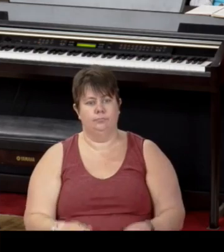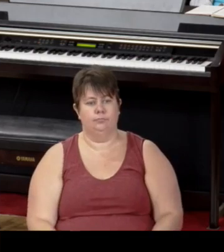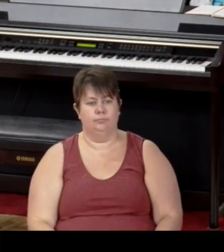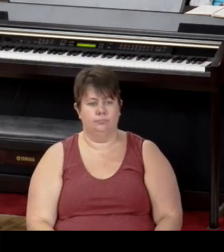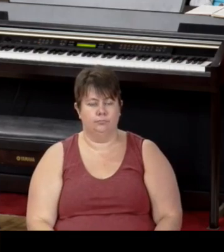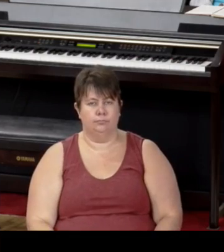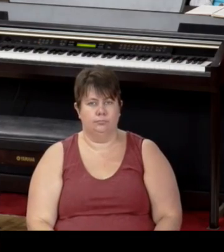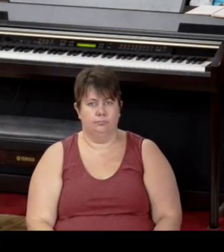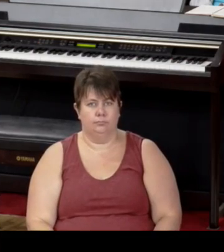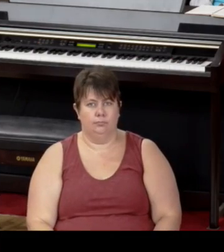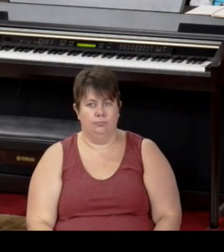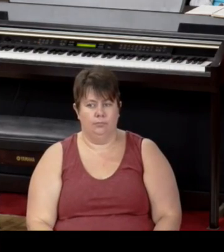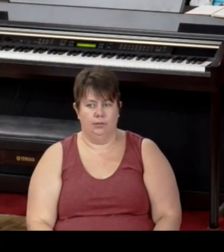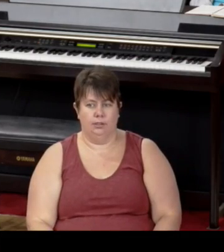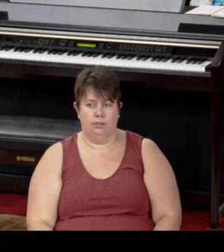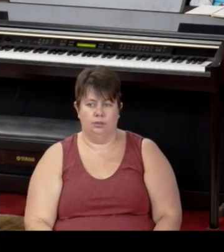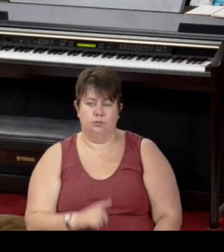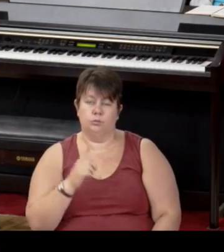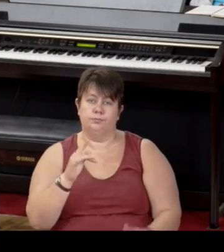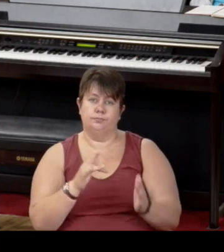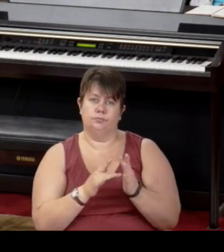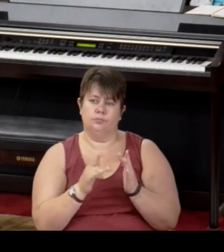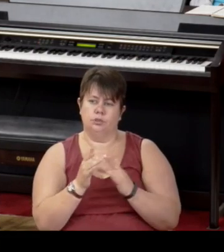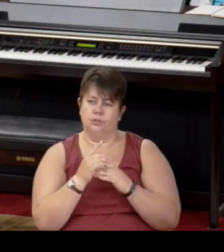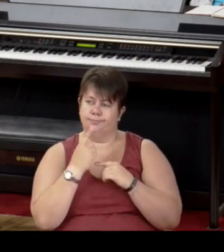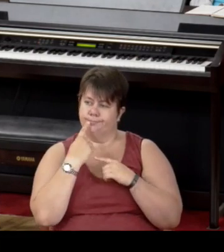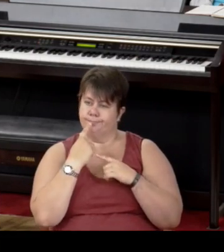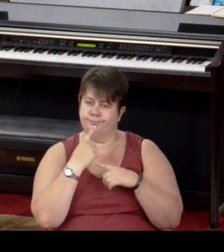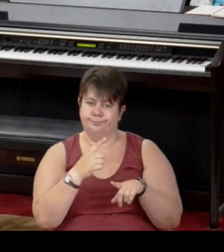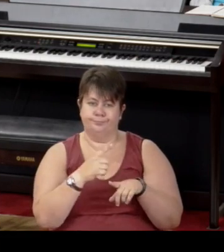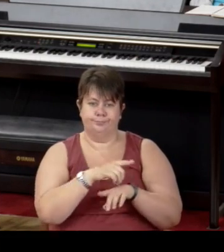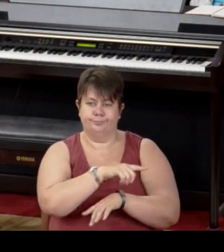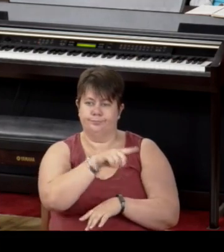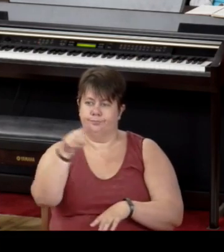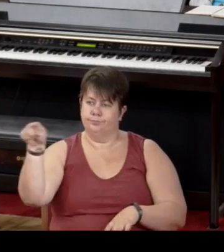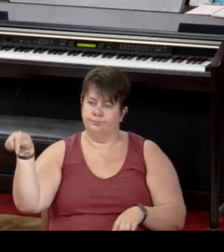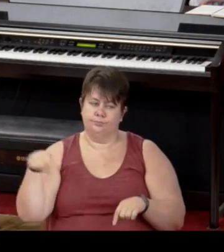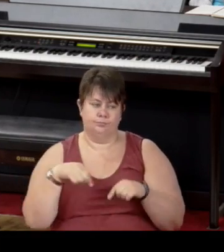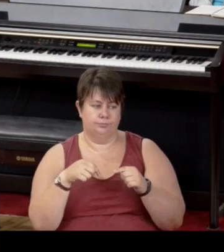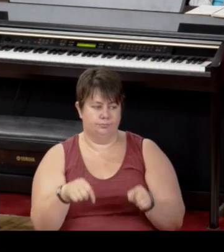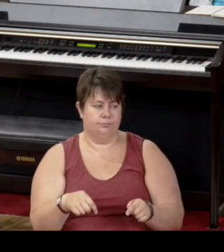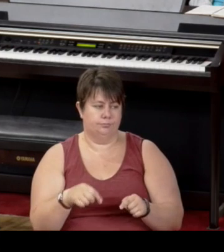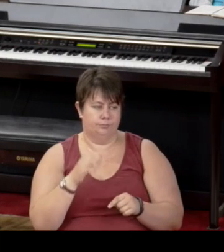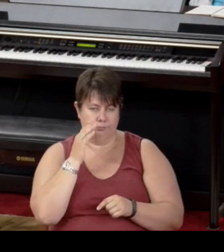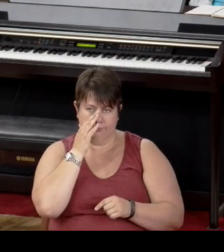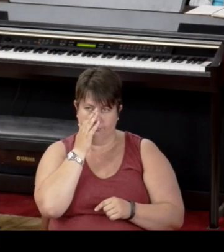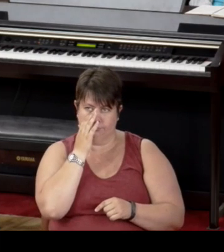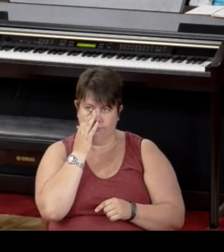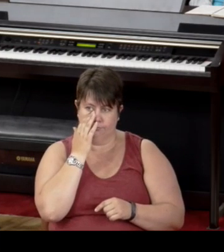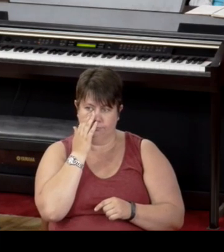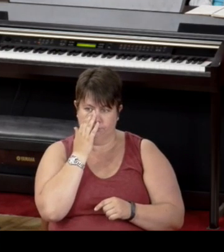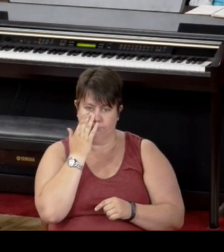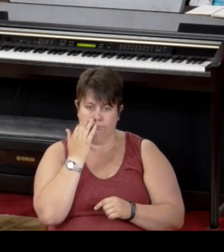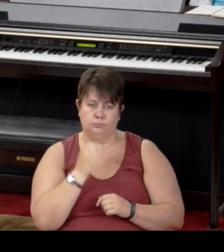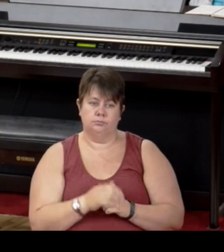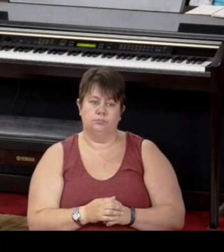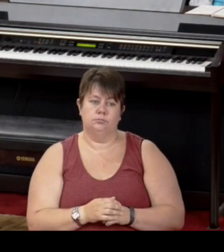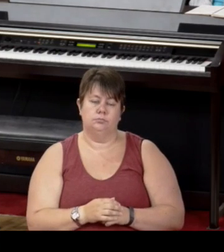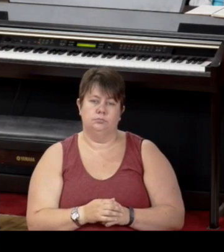Well, I think that what Jesus is saying to us is kind of captured in the closing verses of that first letter when he